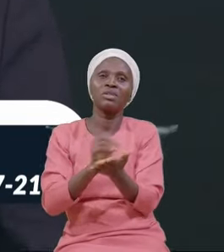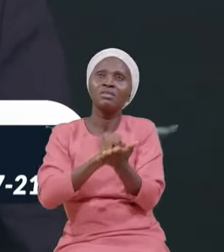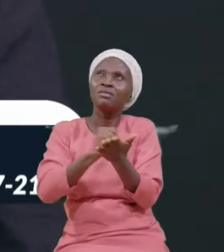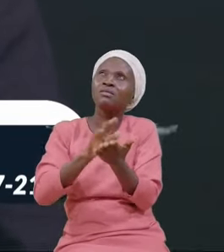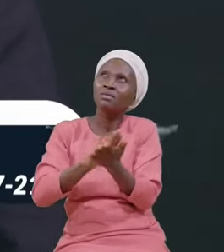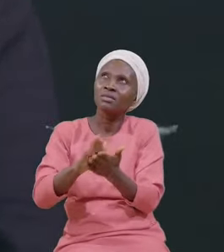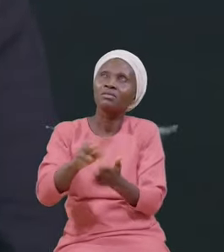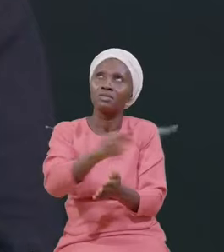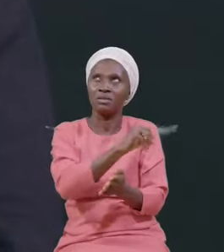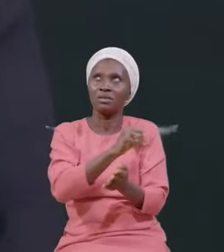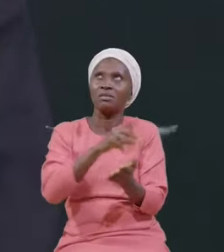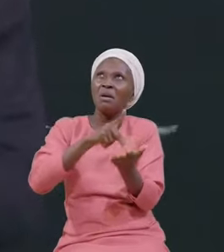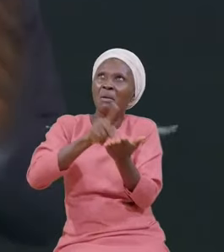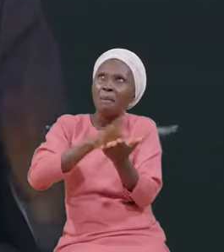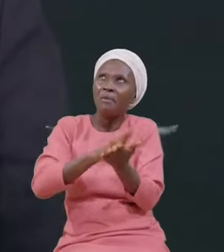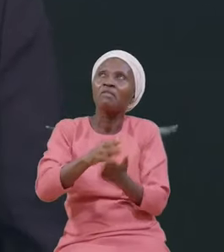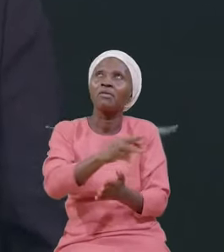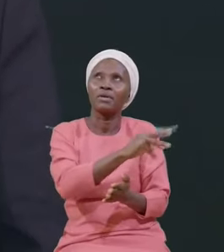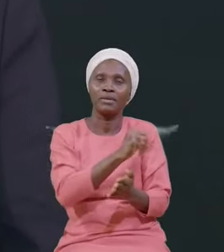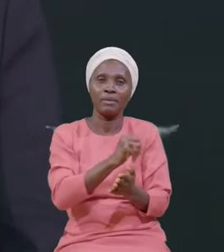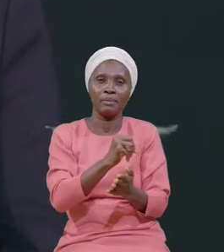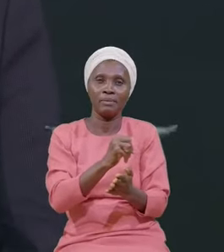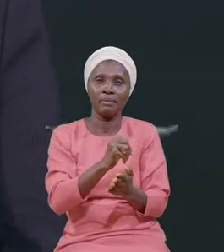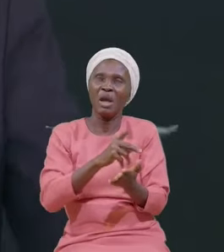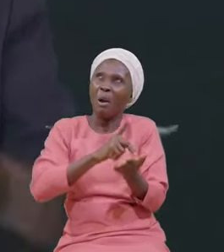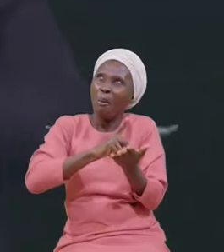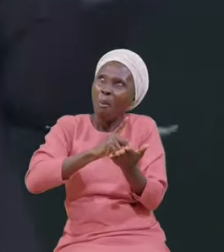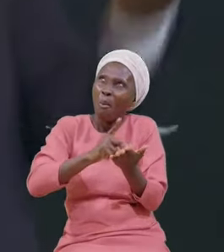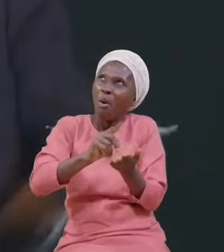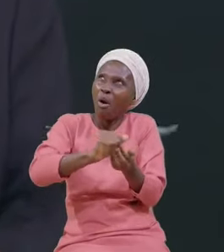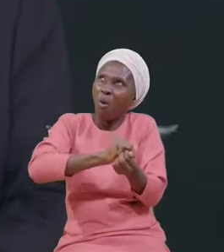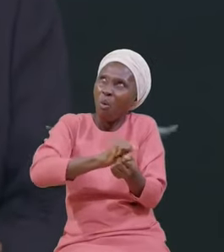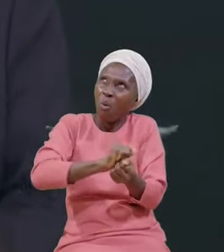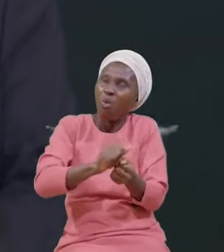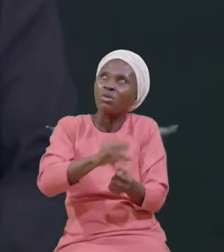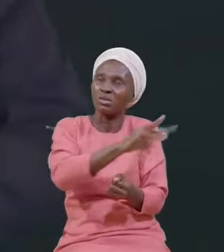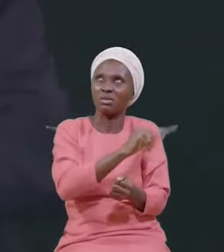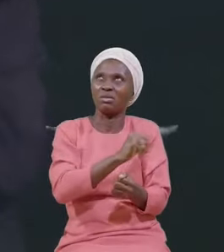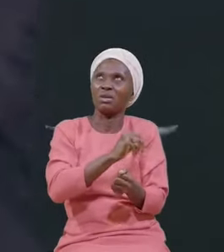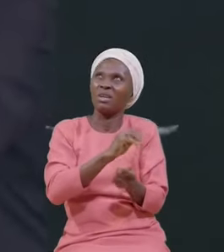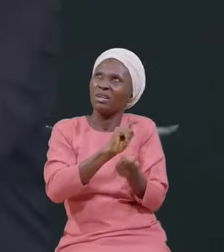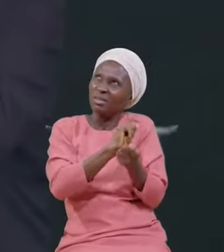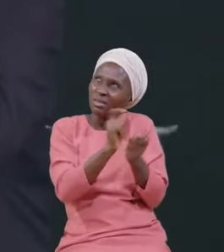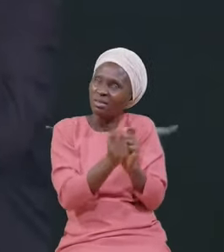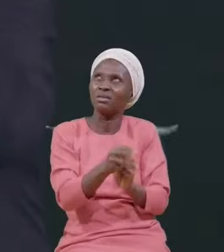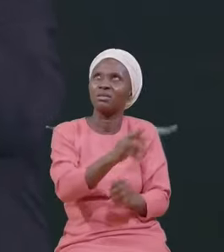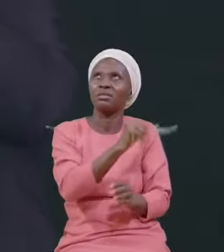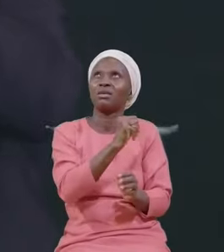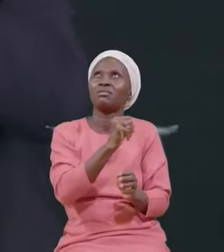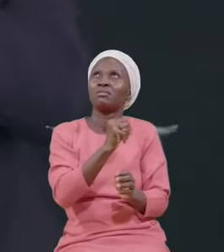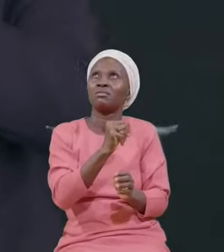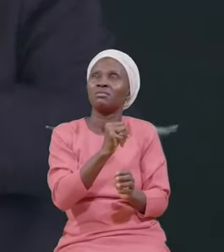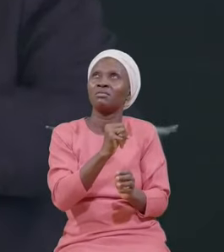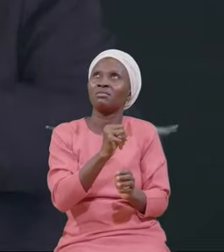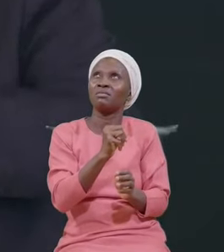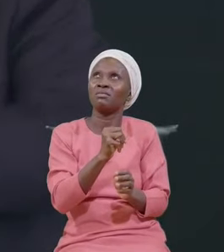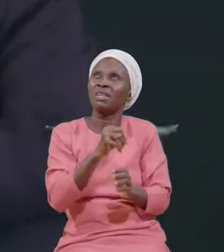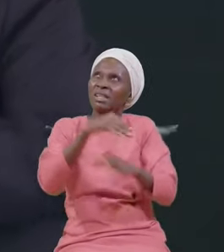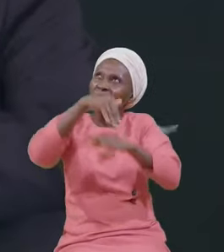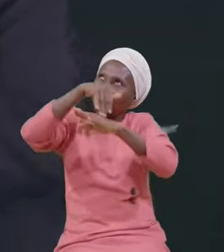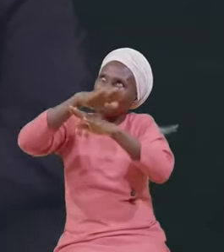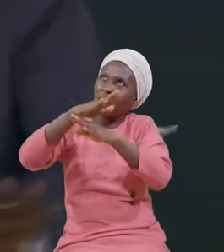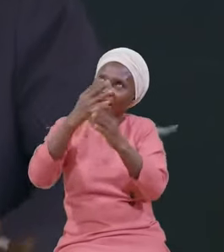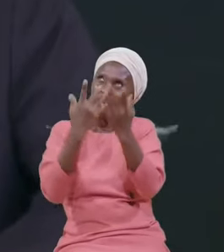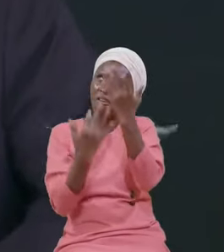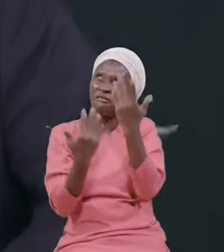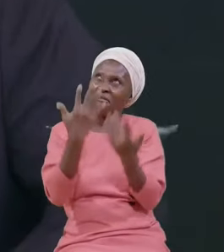purify them PCH them transform them send the fire from